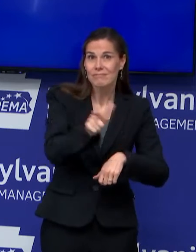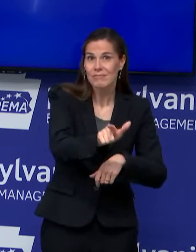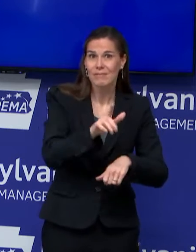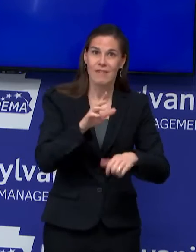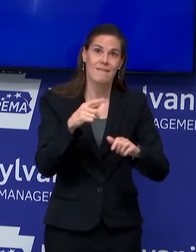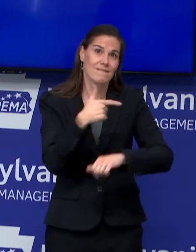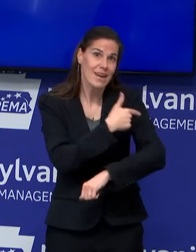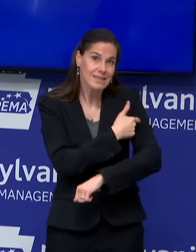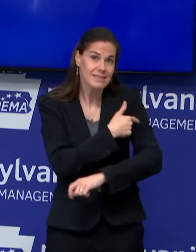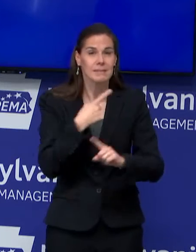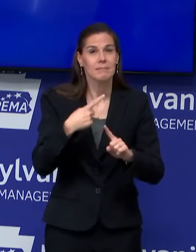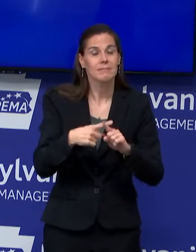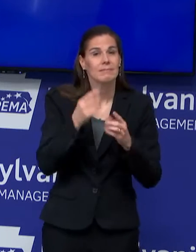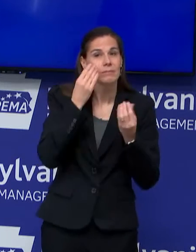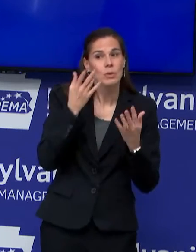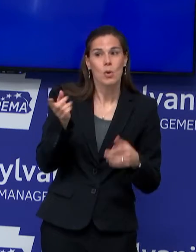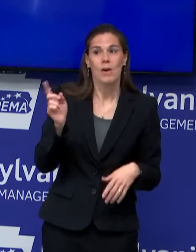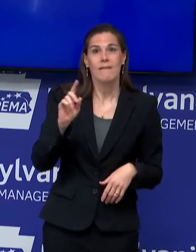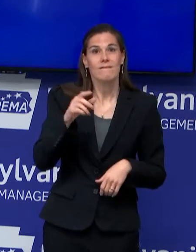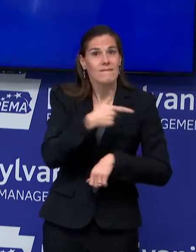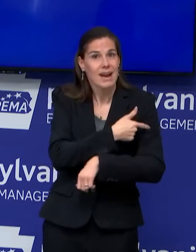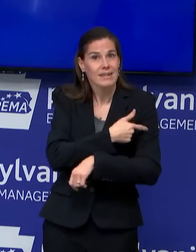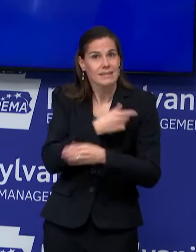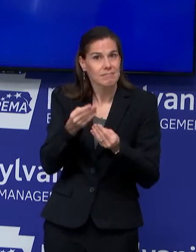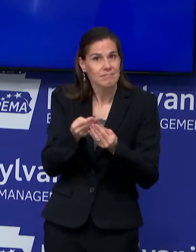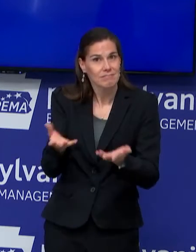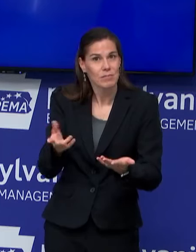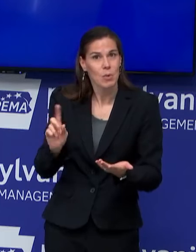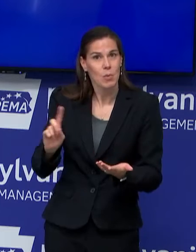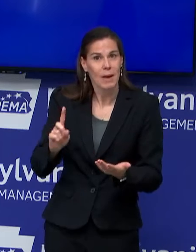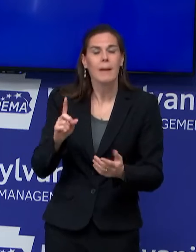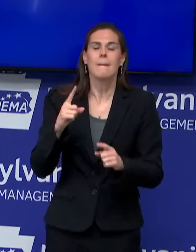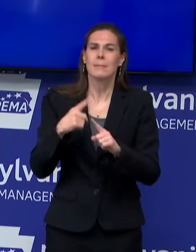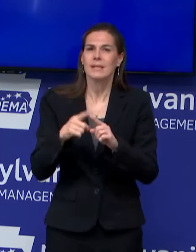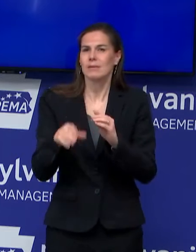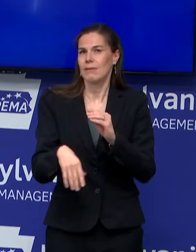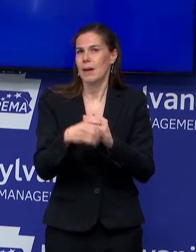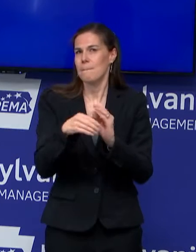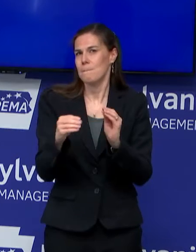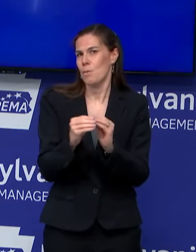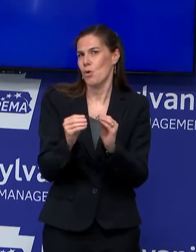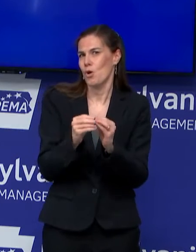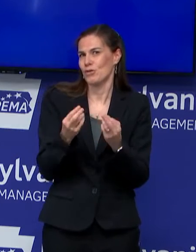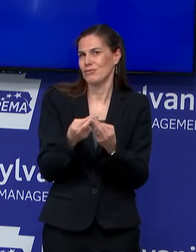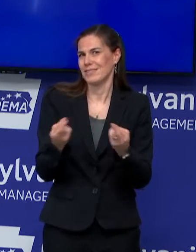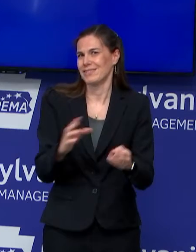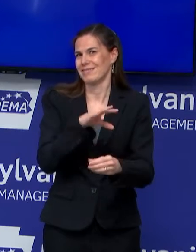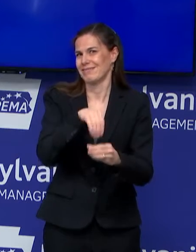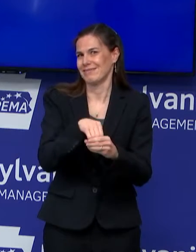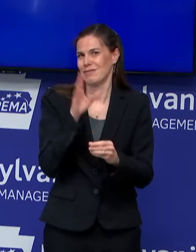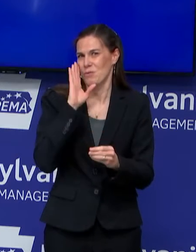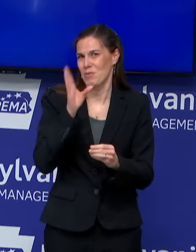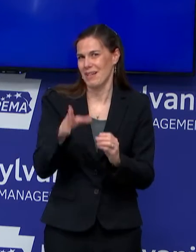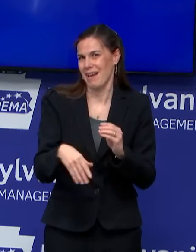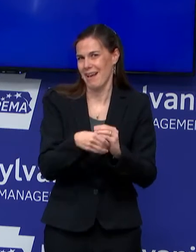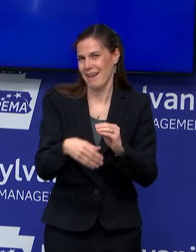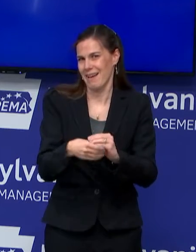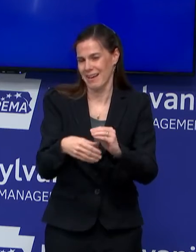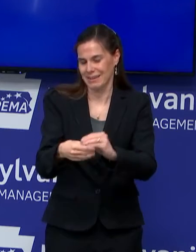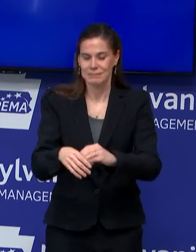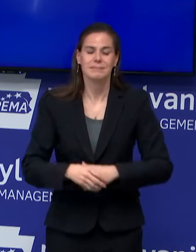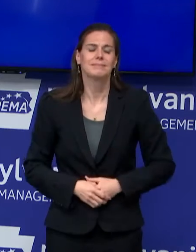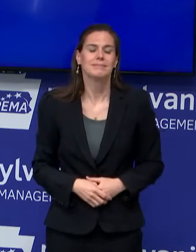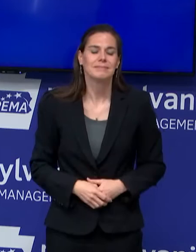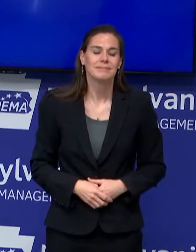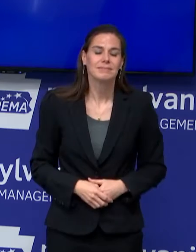about vaccine distribution, and we're also looking to add more functionality to this important resource in the near future. Keep